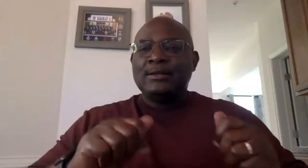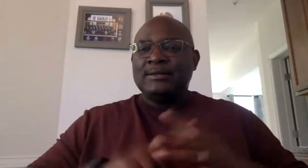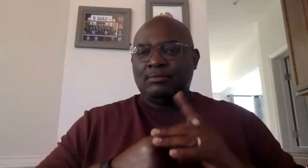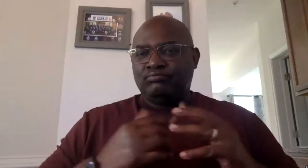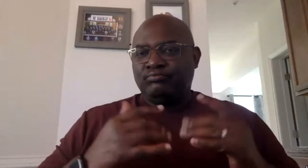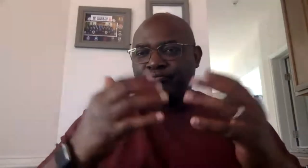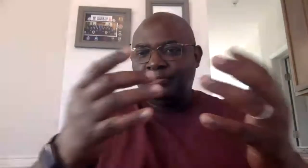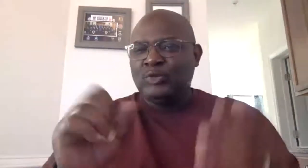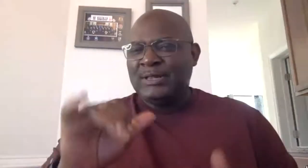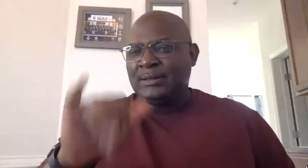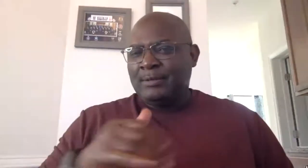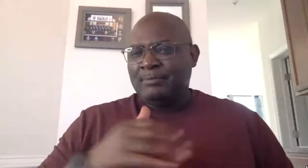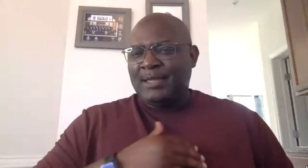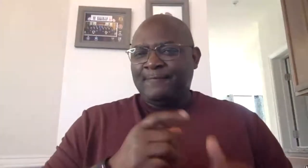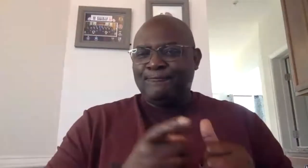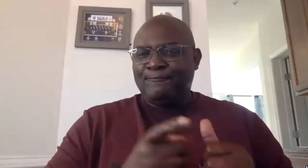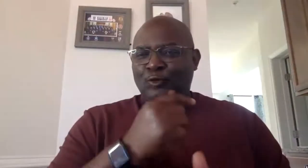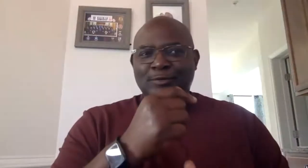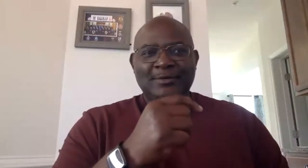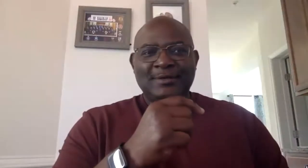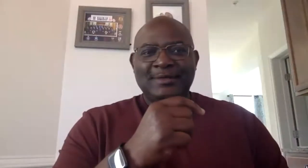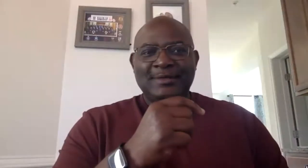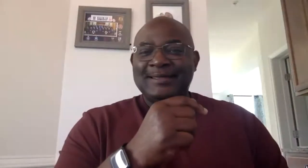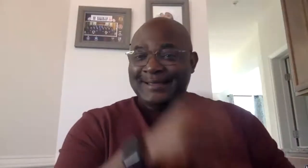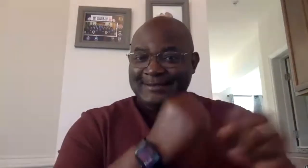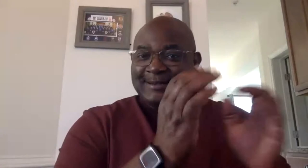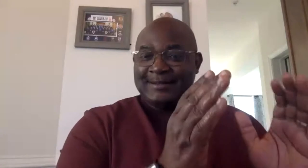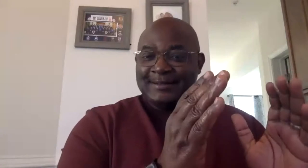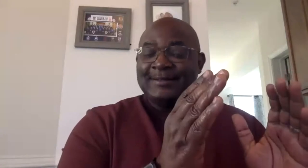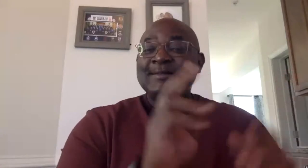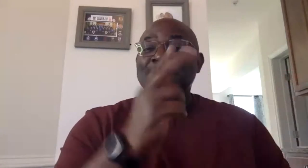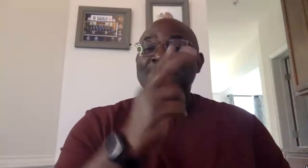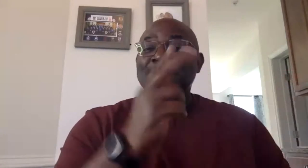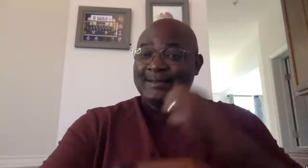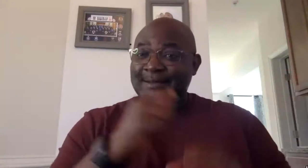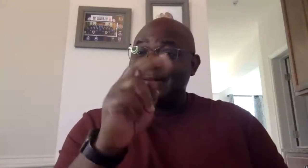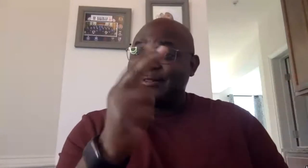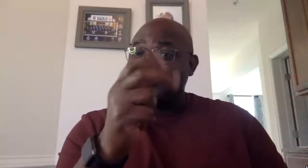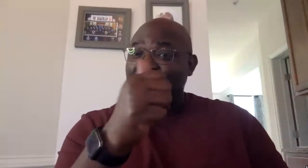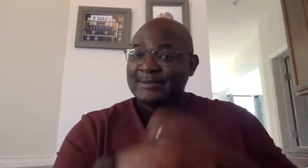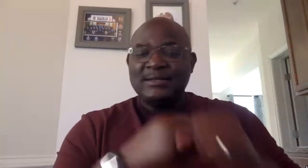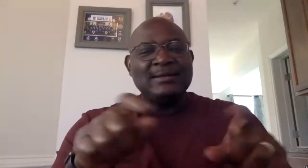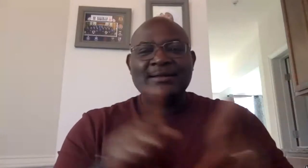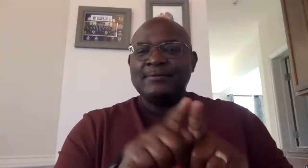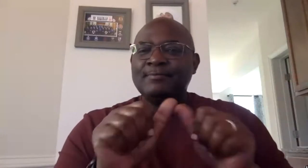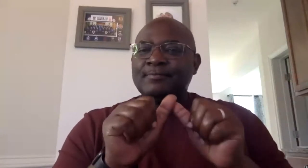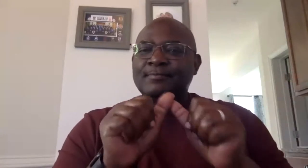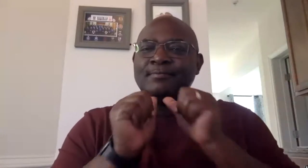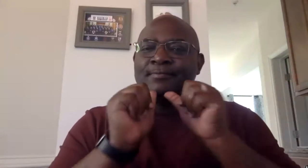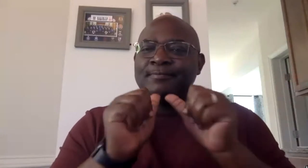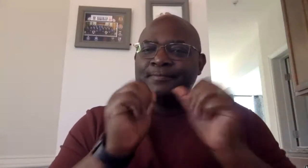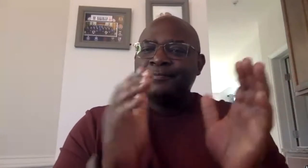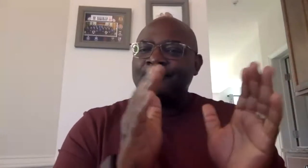am. And then that was when I was able to grow. So that was my first 10 years. And then my